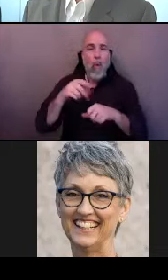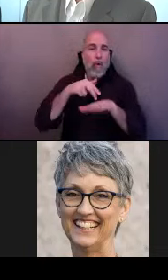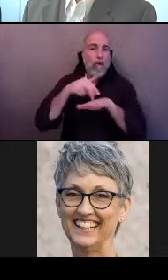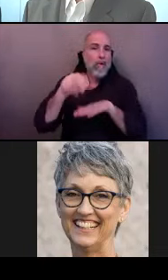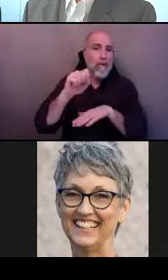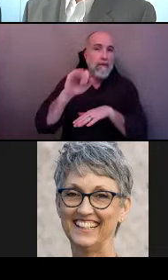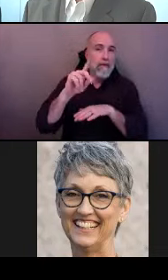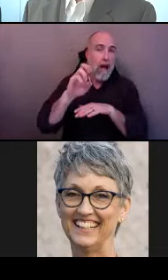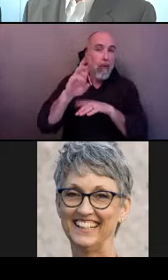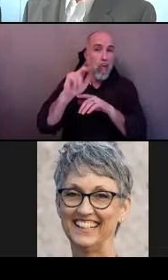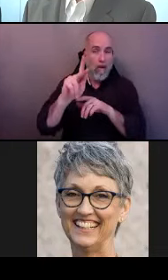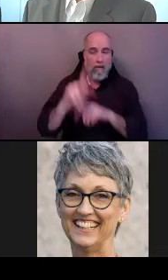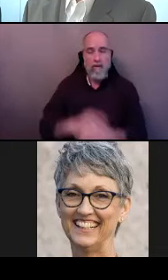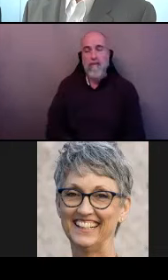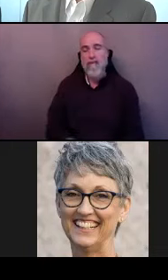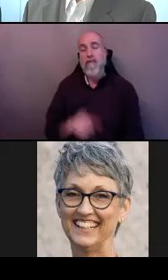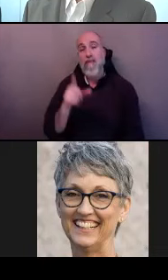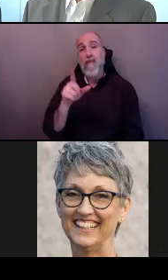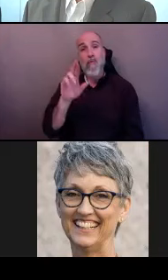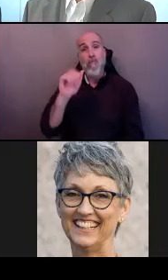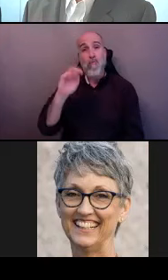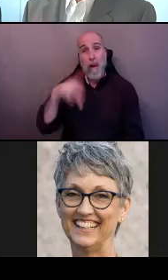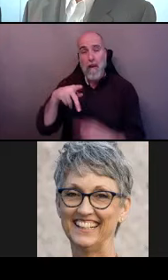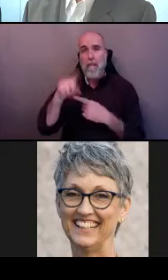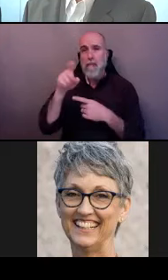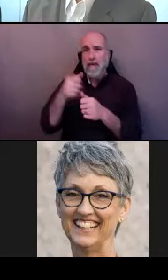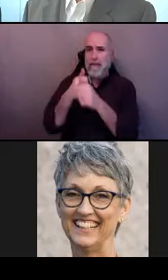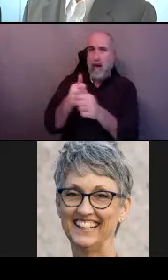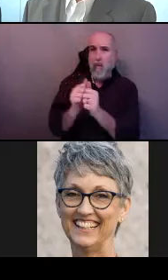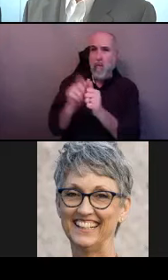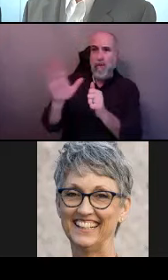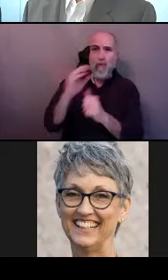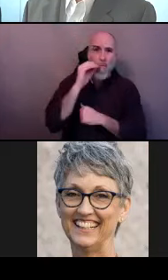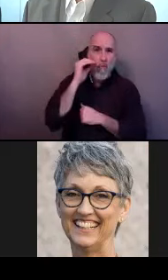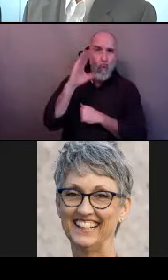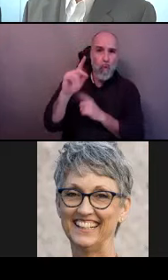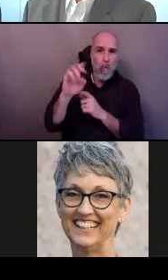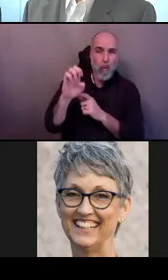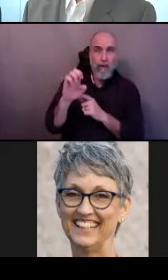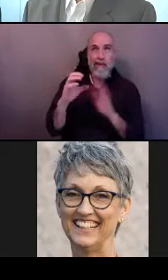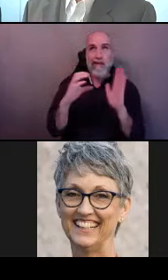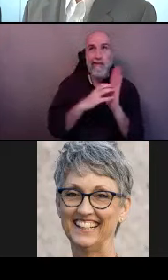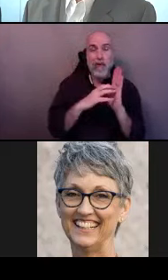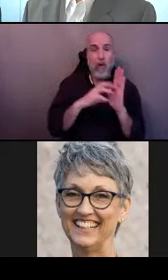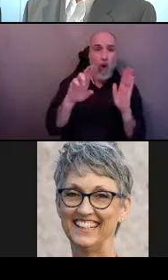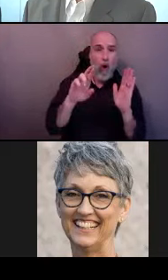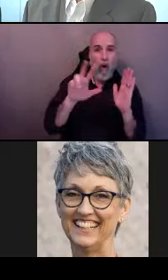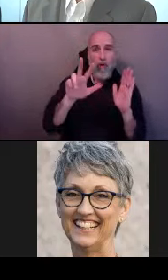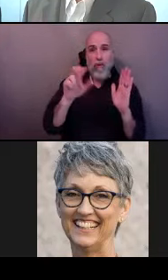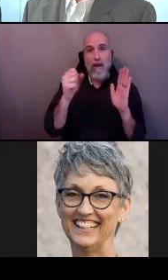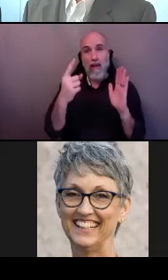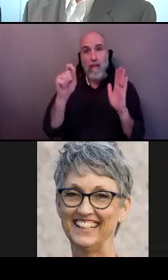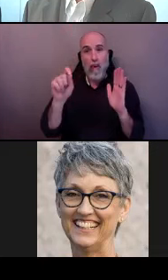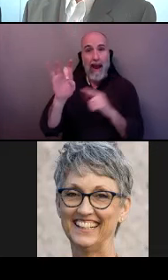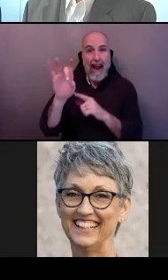ramp included in an exterior visible route must comply with the residential code, which is section R311.8 of